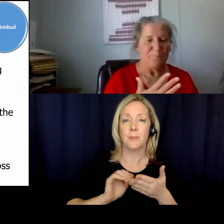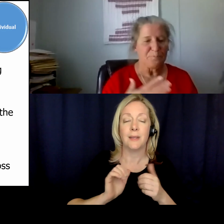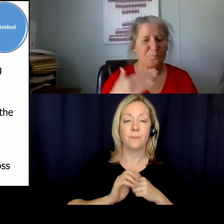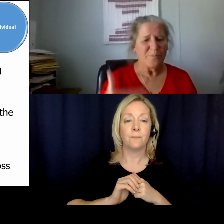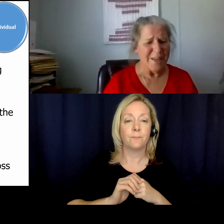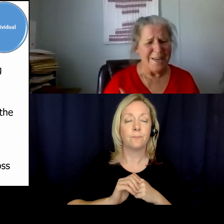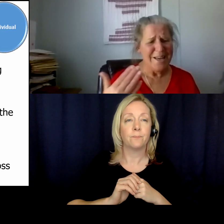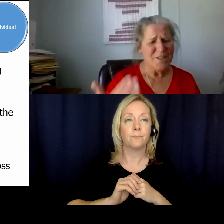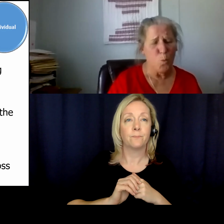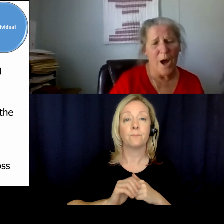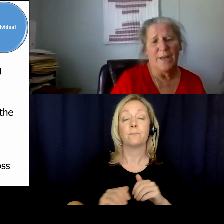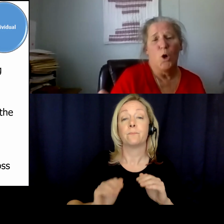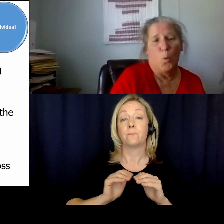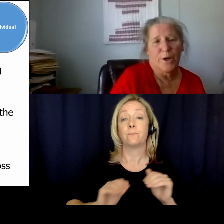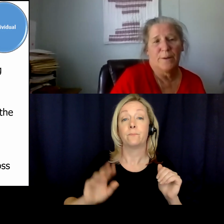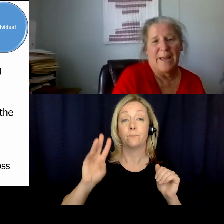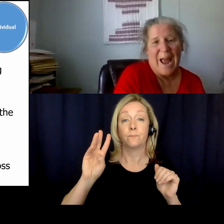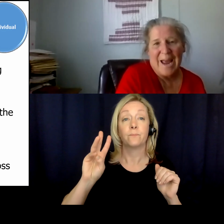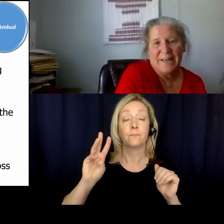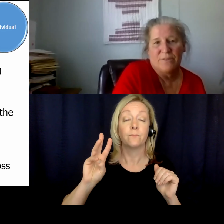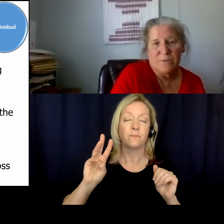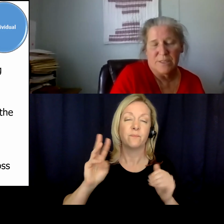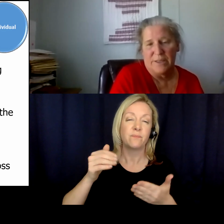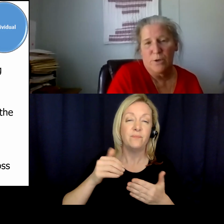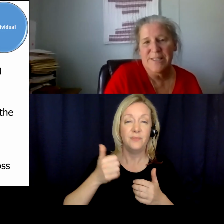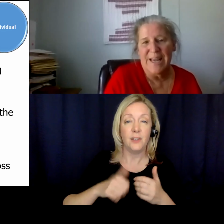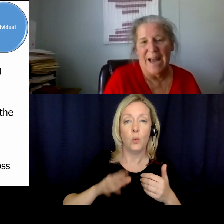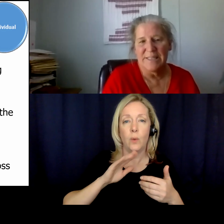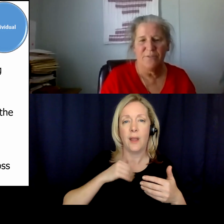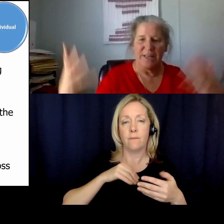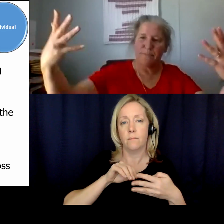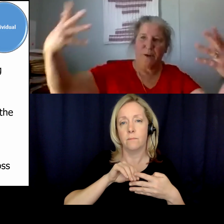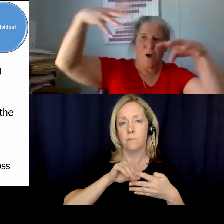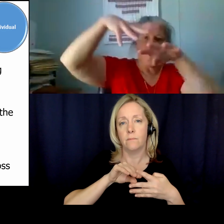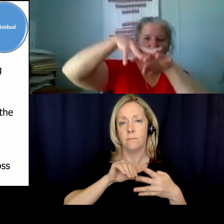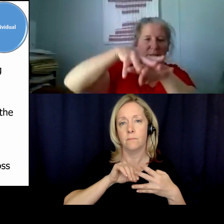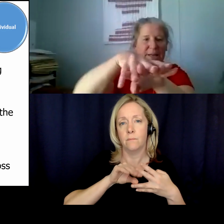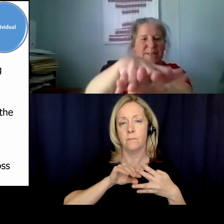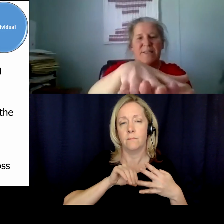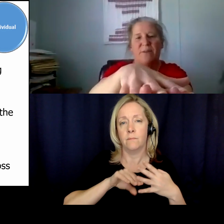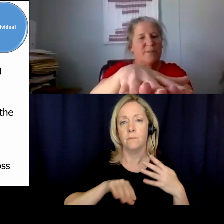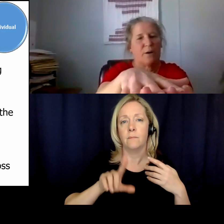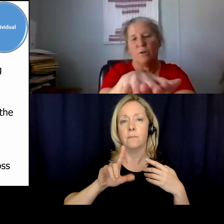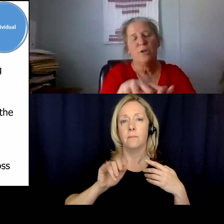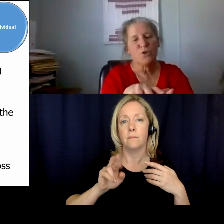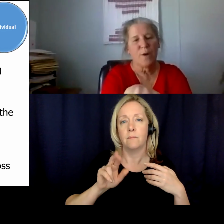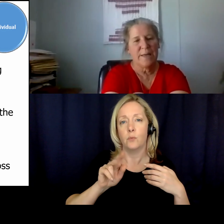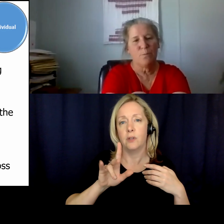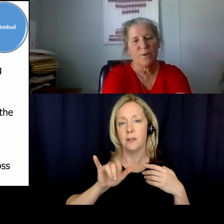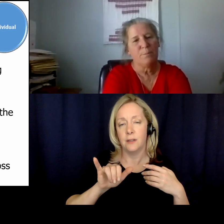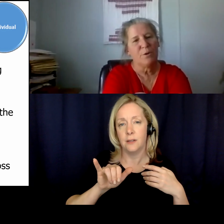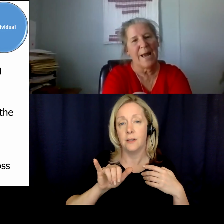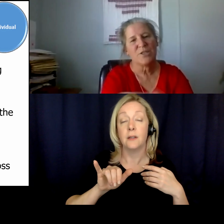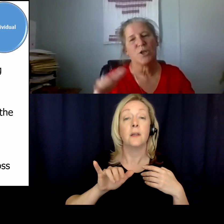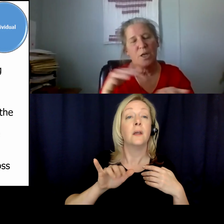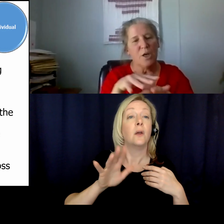sorry, in each one, we're going to be adding those literacy activities because it really does dovetail straight in